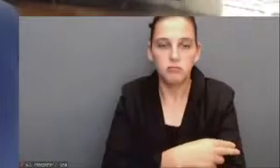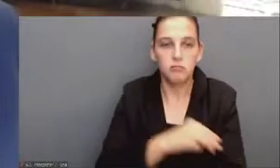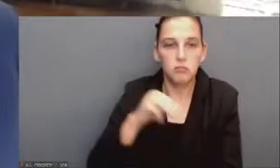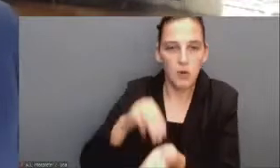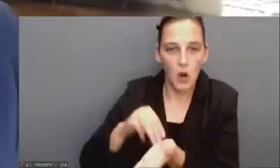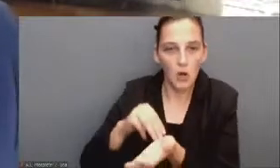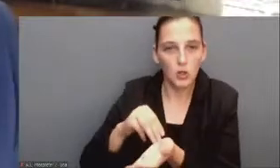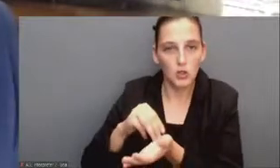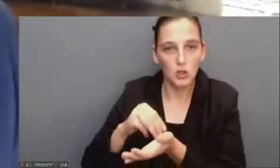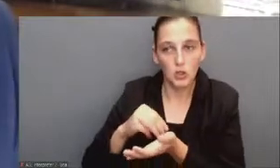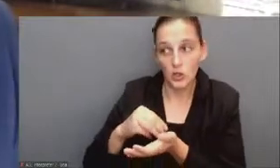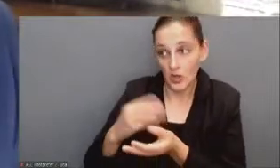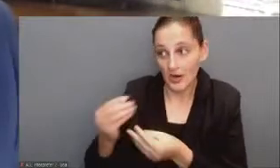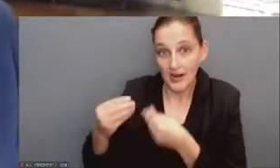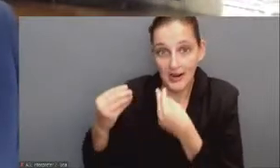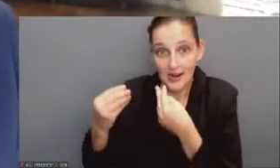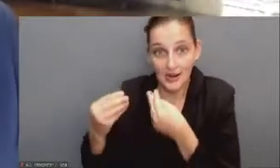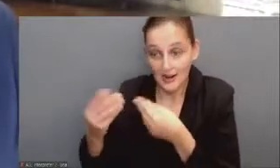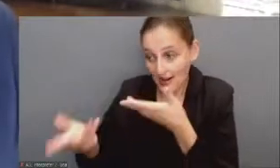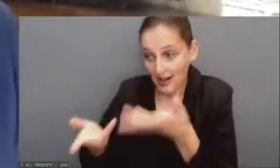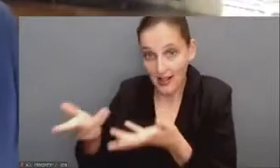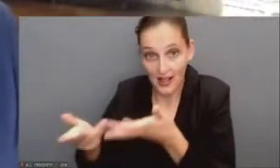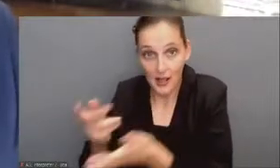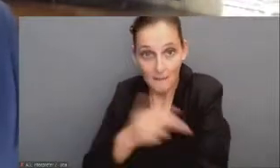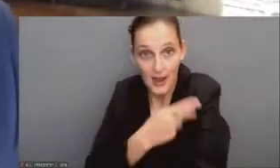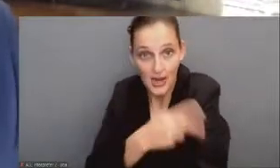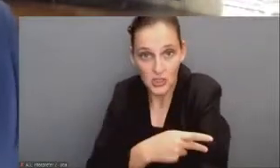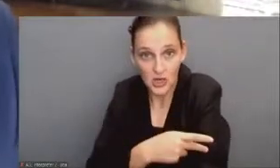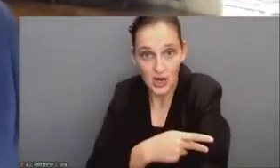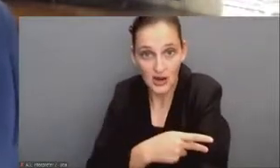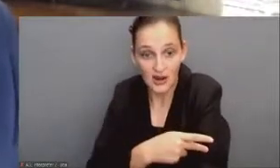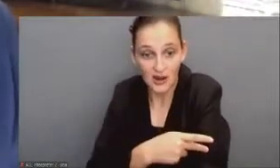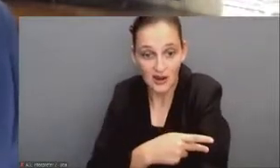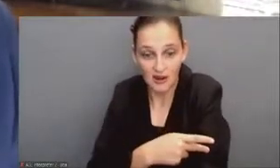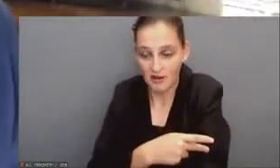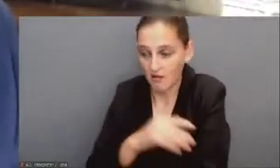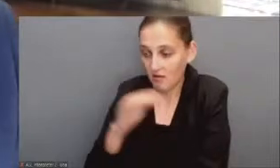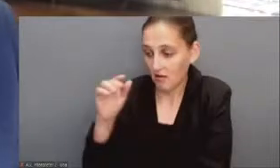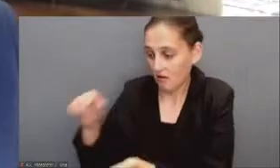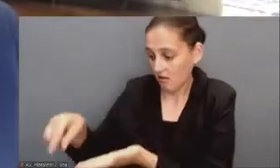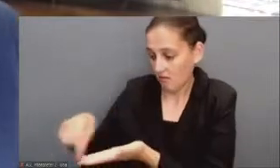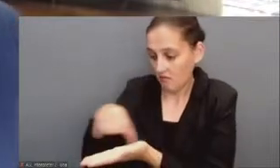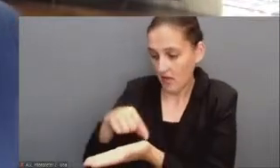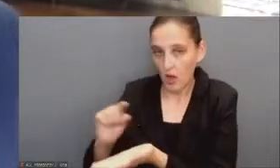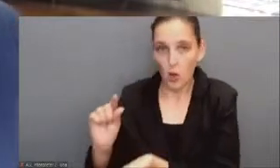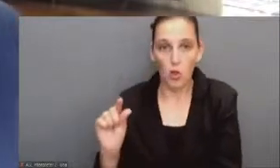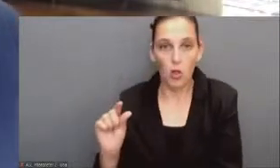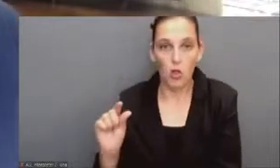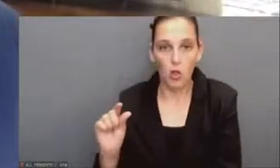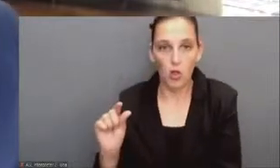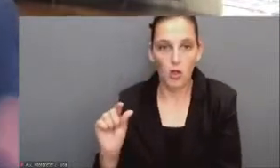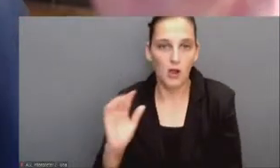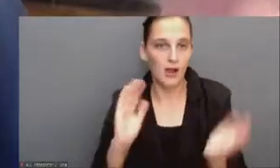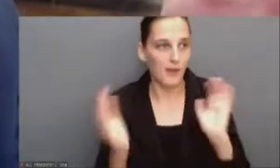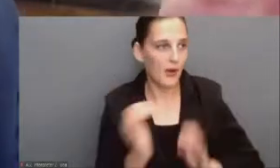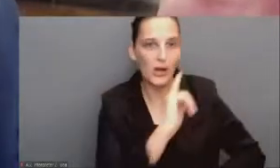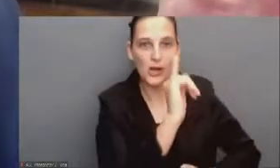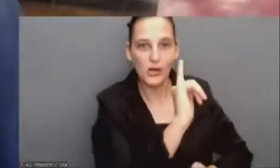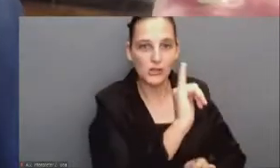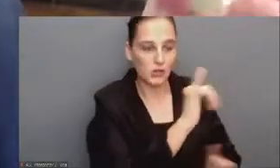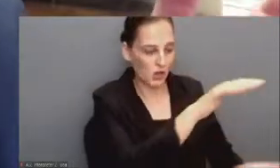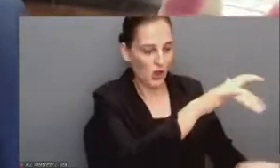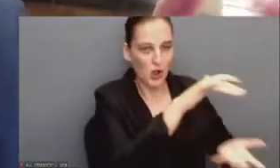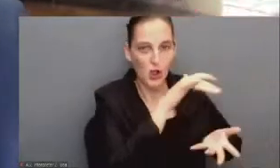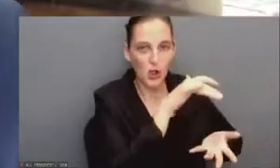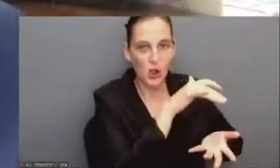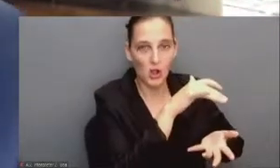that are paid at significantly lower rates than many commercial patients. So it leads this one covered patient